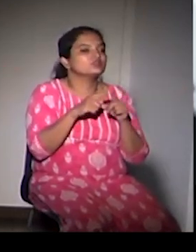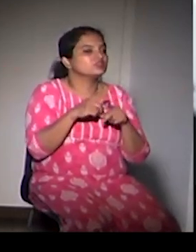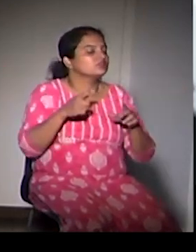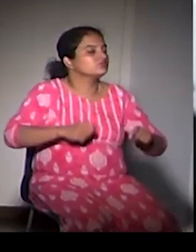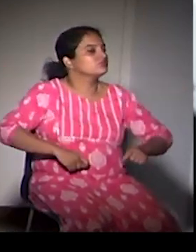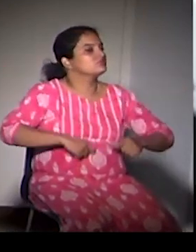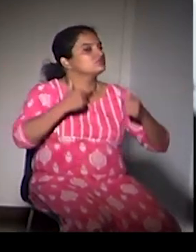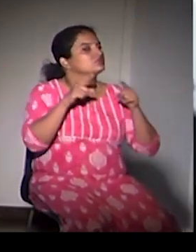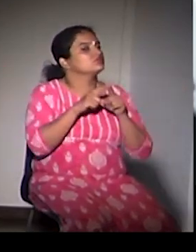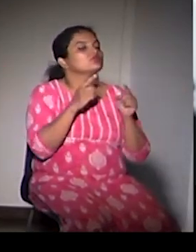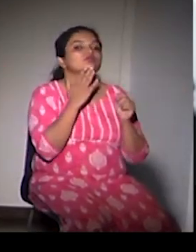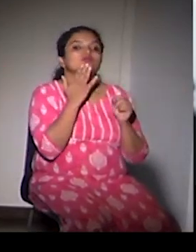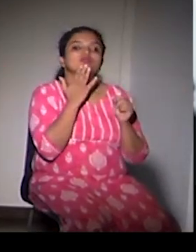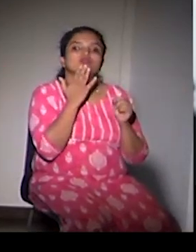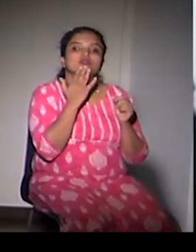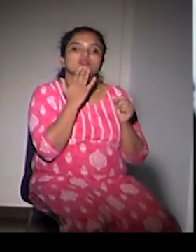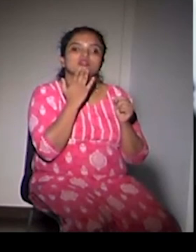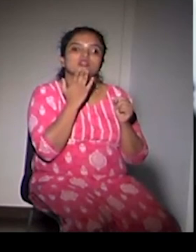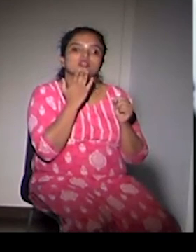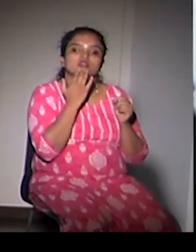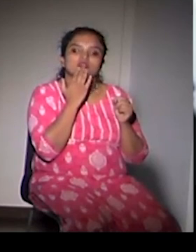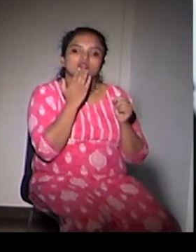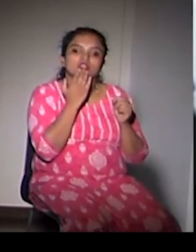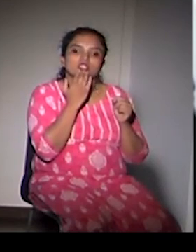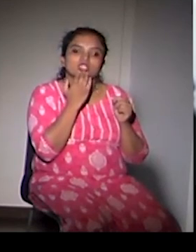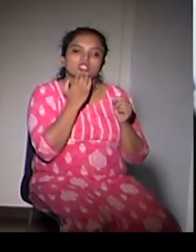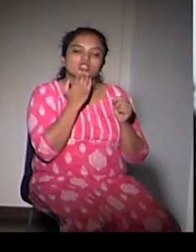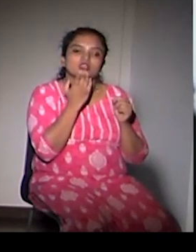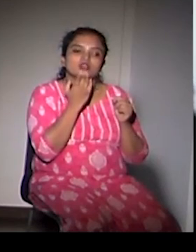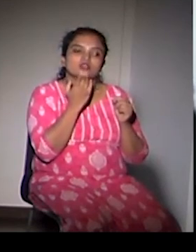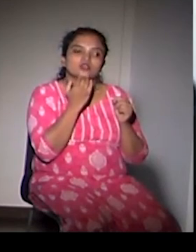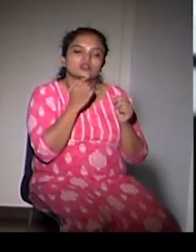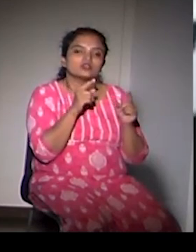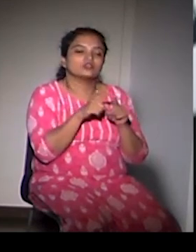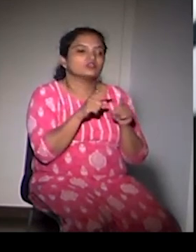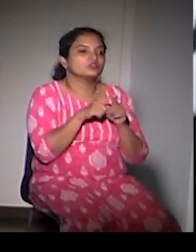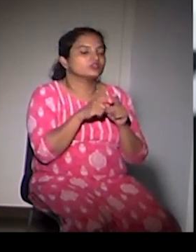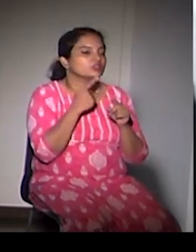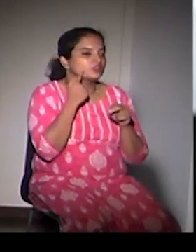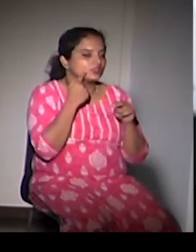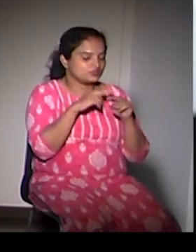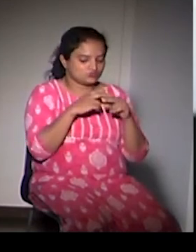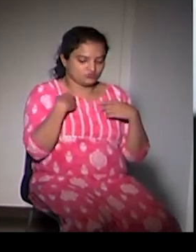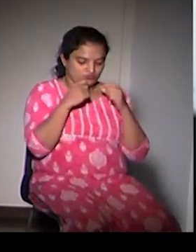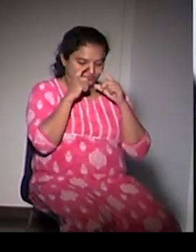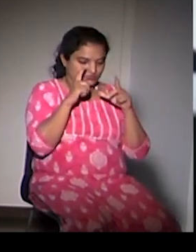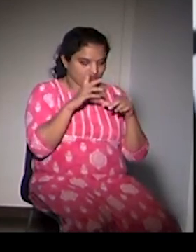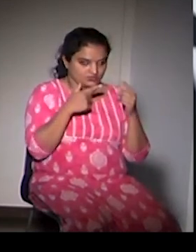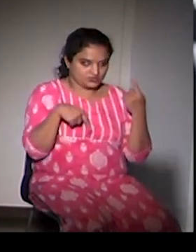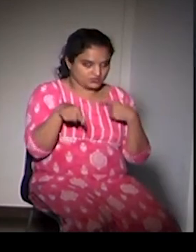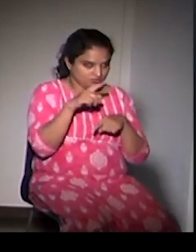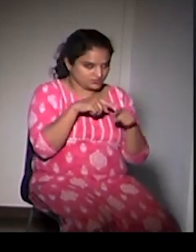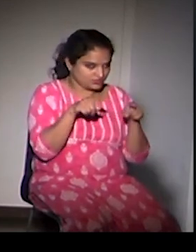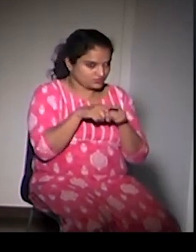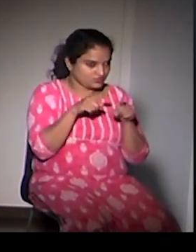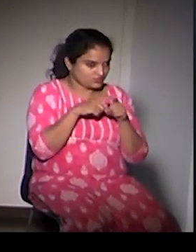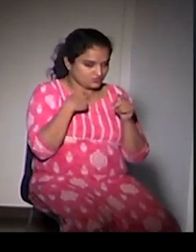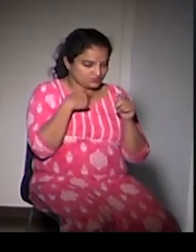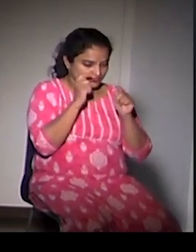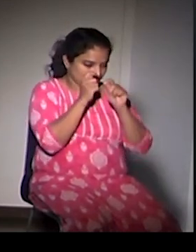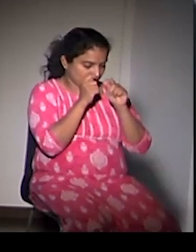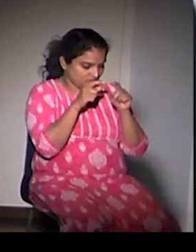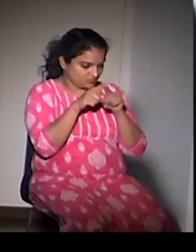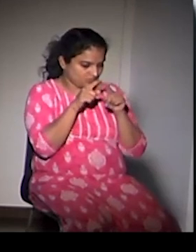colour, and I'm sure you wouldn't be surprised that this is what I wanted to have for the front cover of my